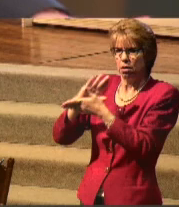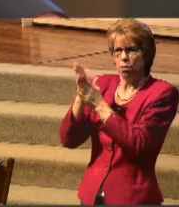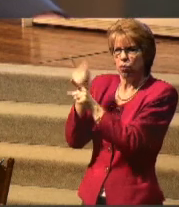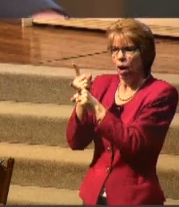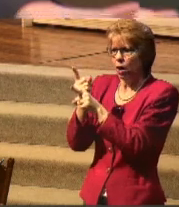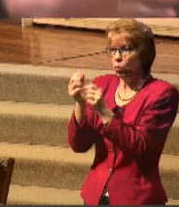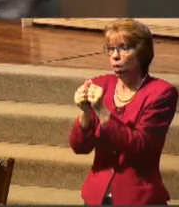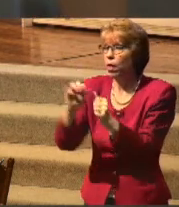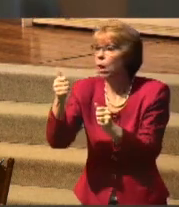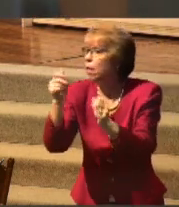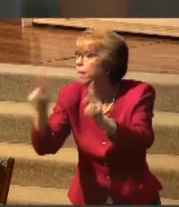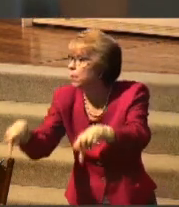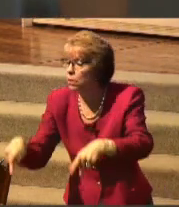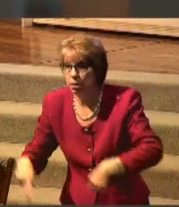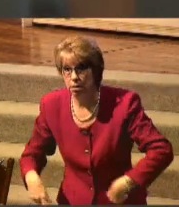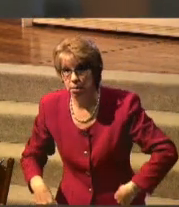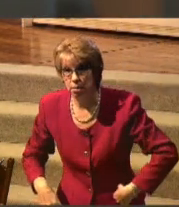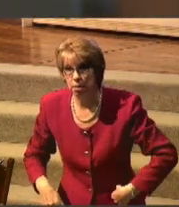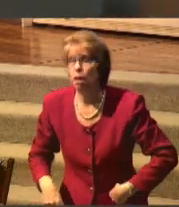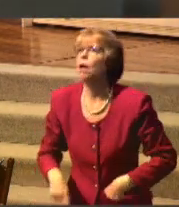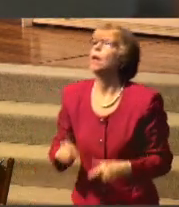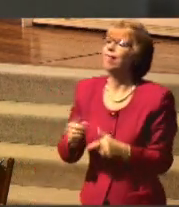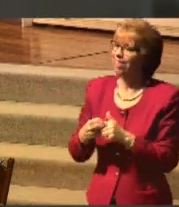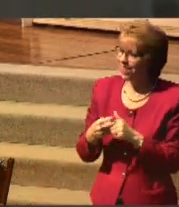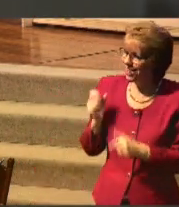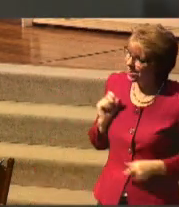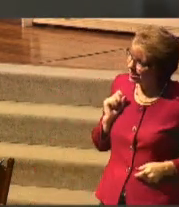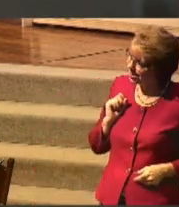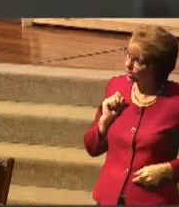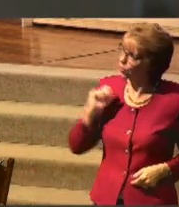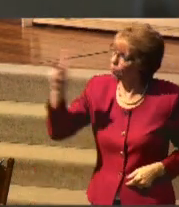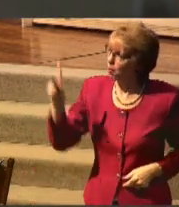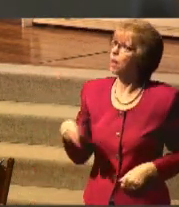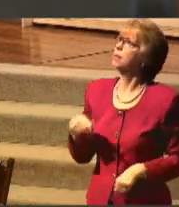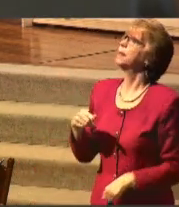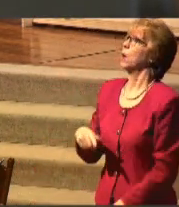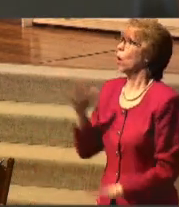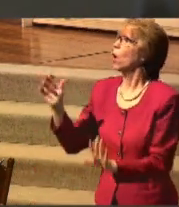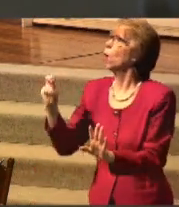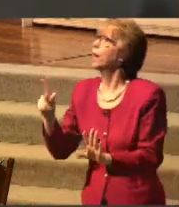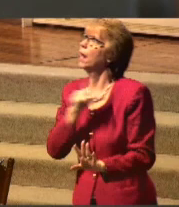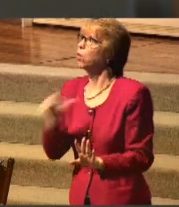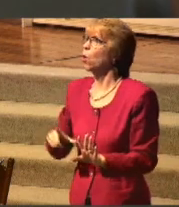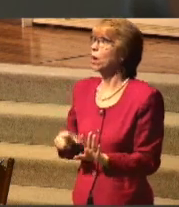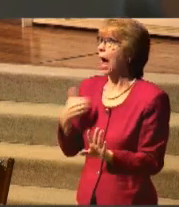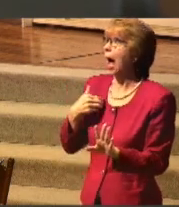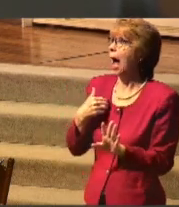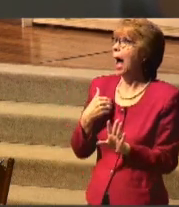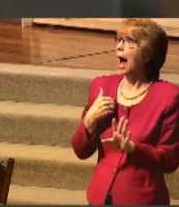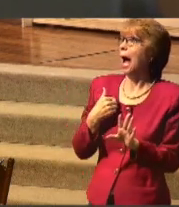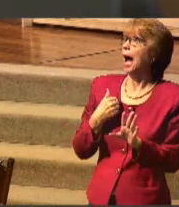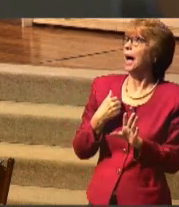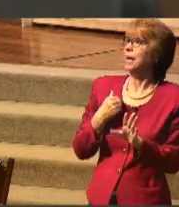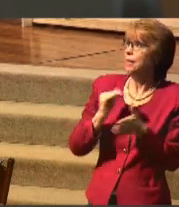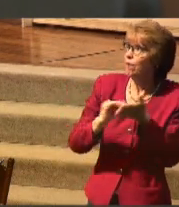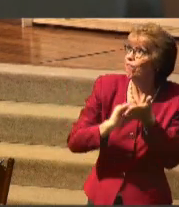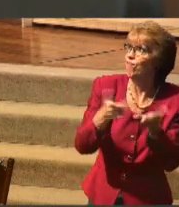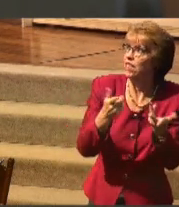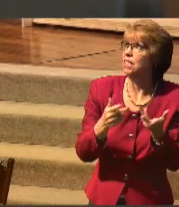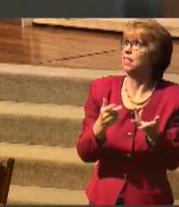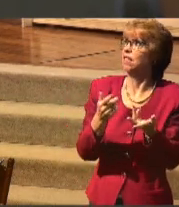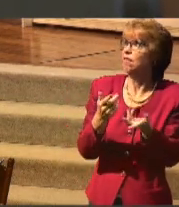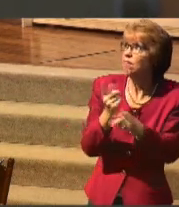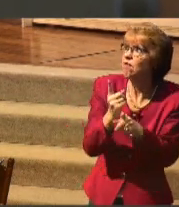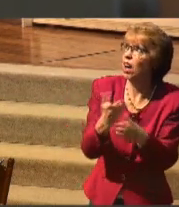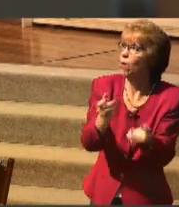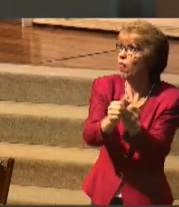else. When all that's done, come back. Say, now, Lord, now I want to hear your voice, and I want to read from your word, and I want you to speak